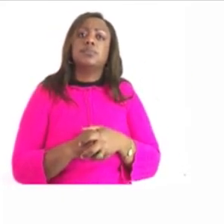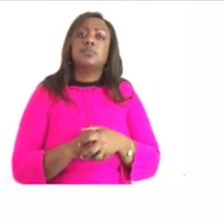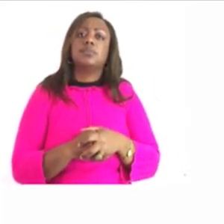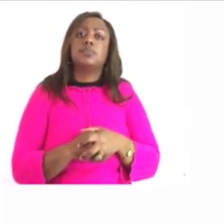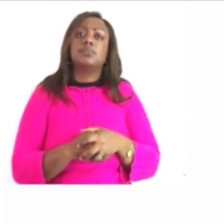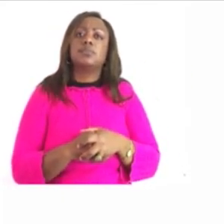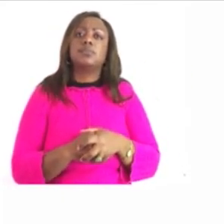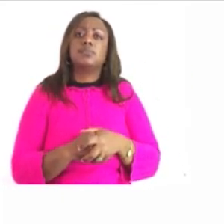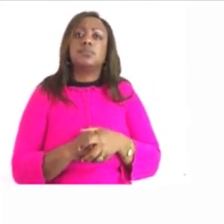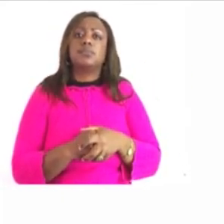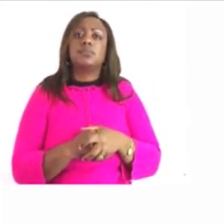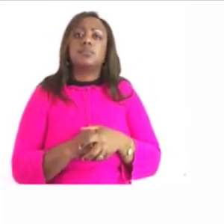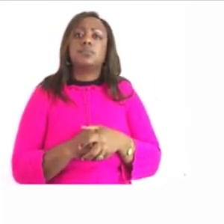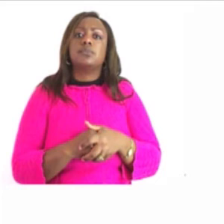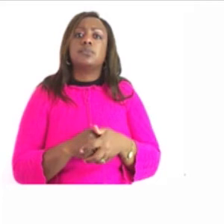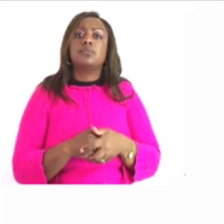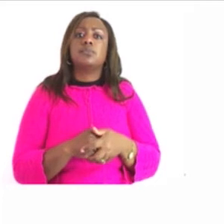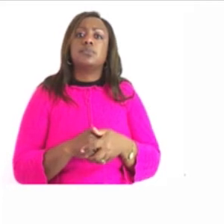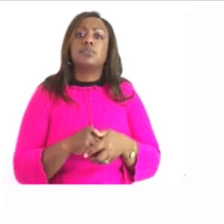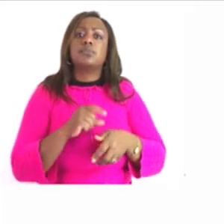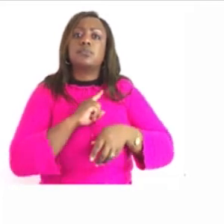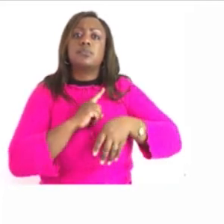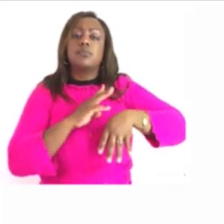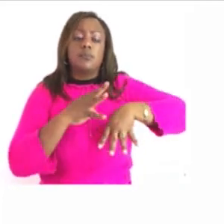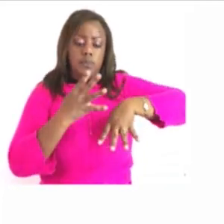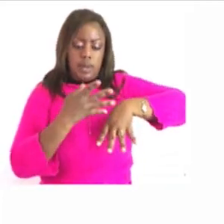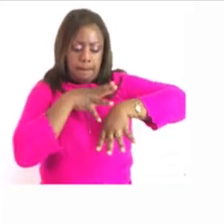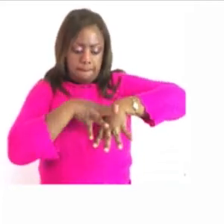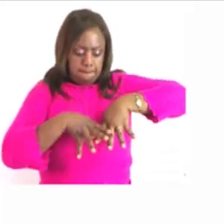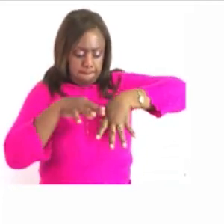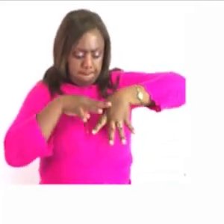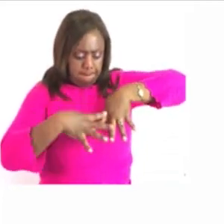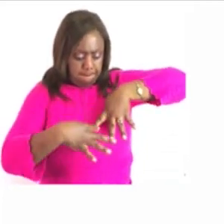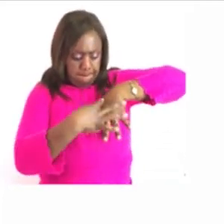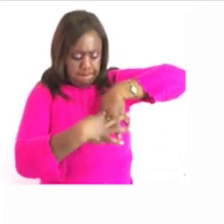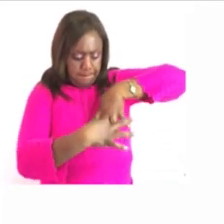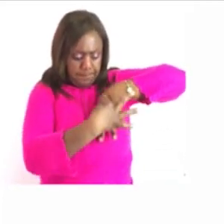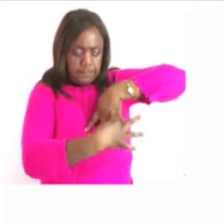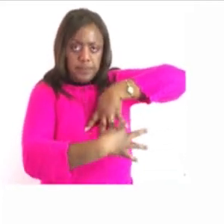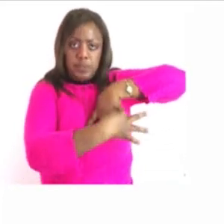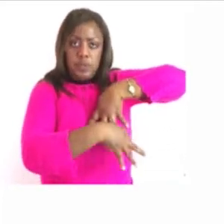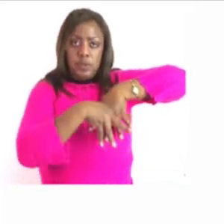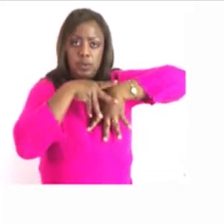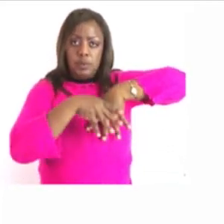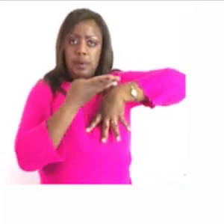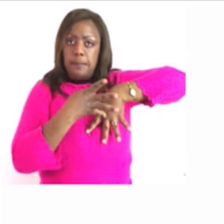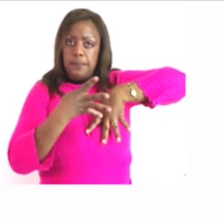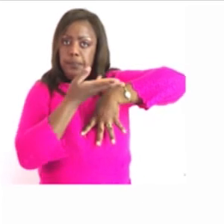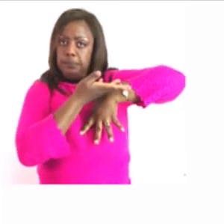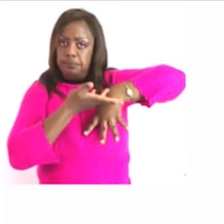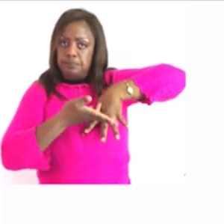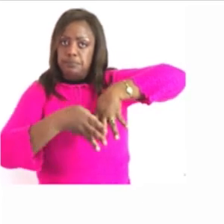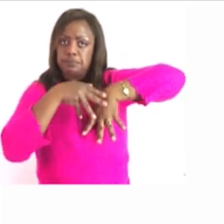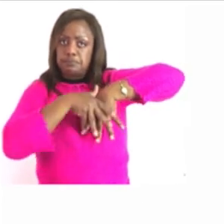Okay? Arterioles, those are blood vessels. And bronchioles and alveoles, those are all small, tiny